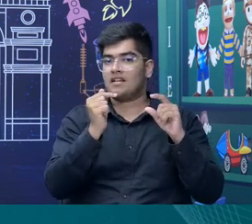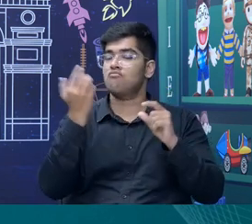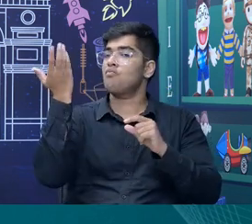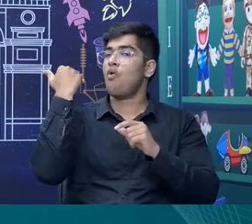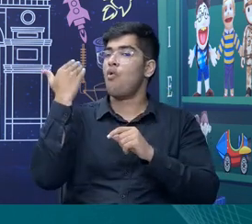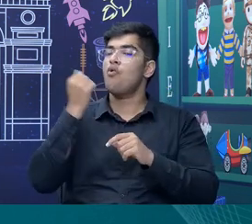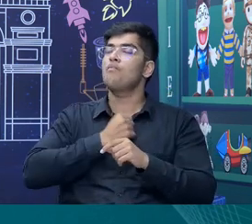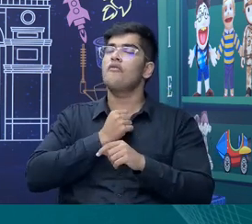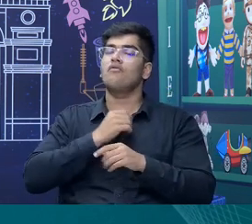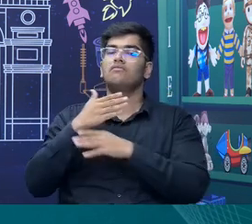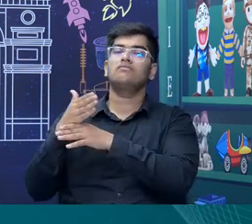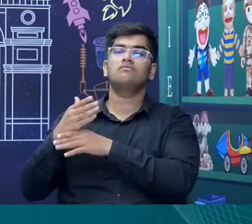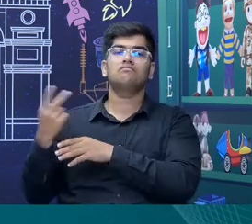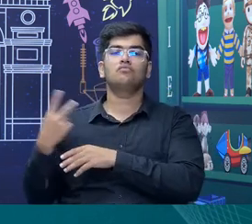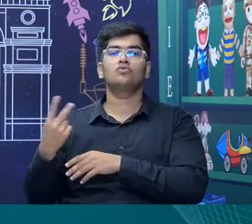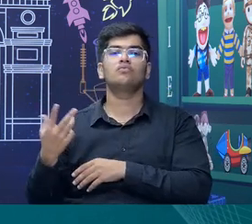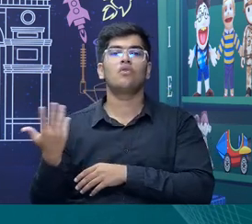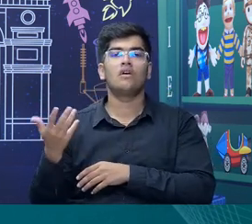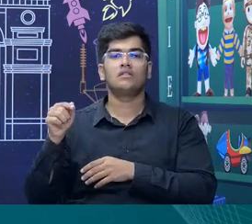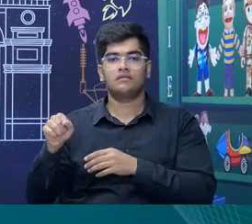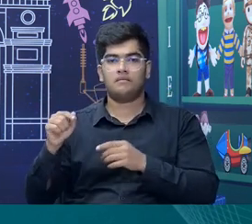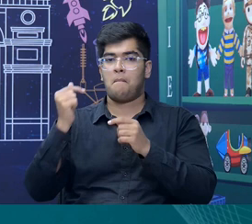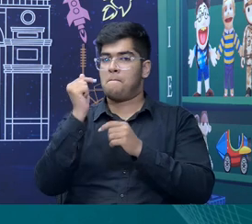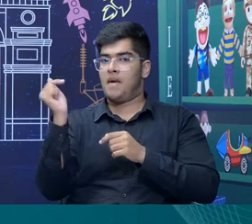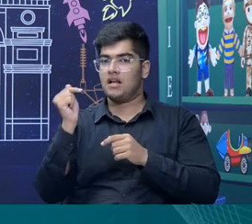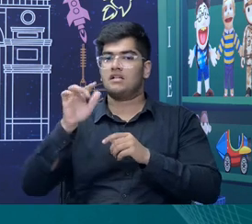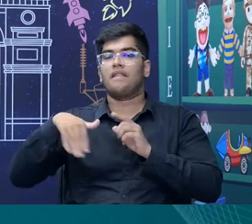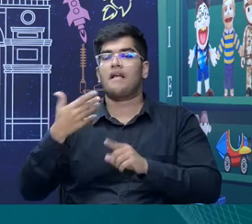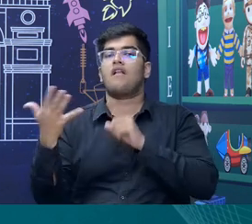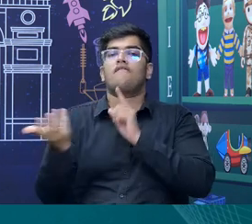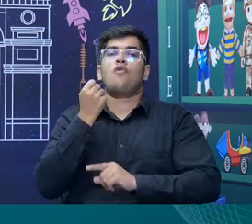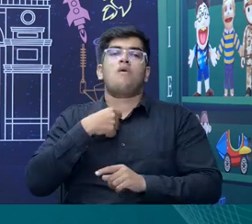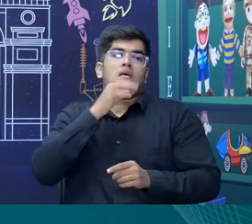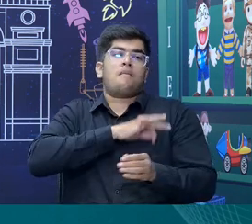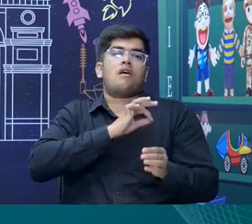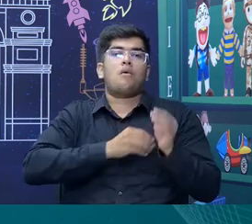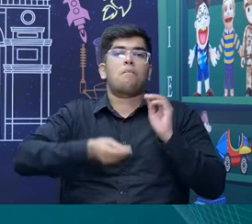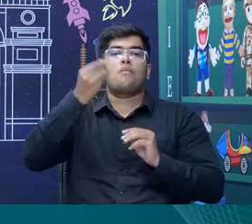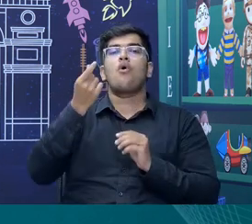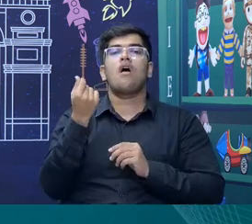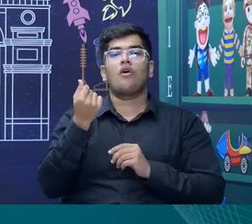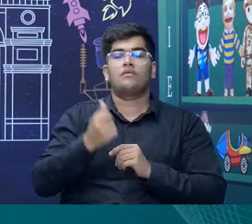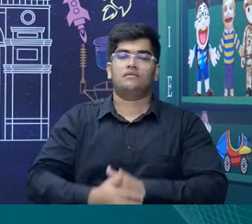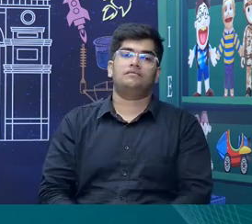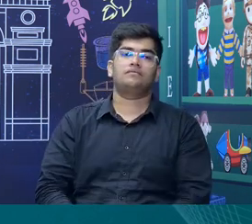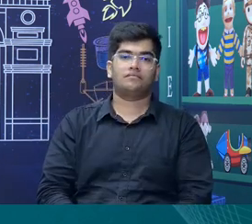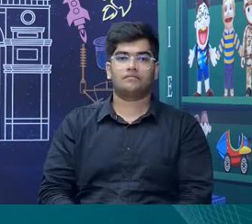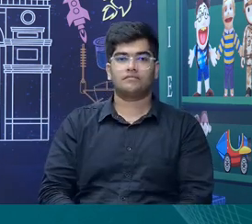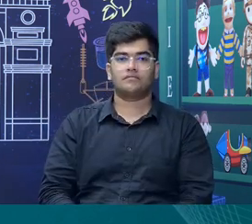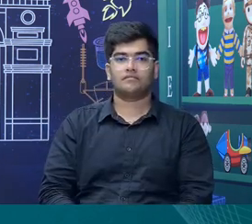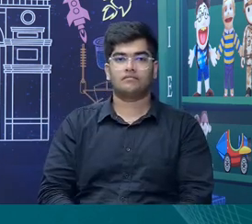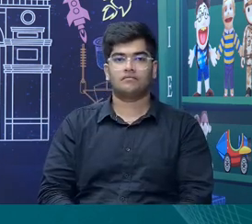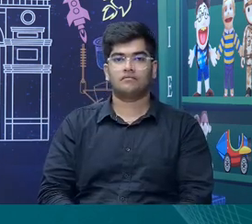profit sharing ratio now why do we calculate gaining ratio the purpose is that